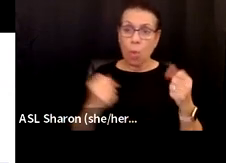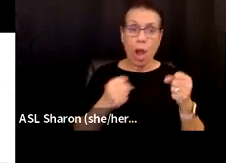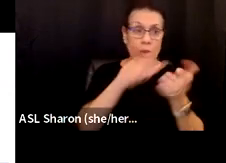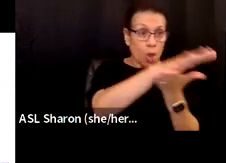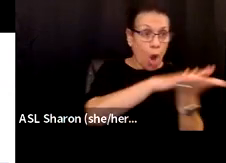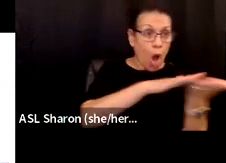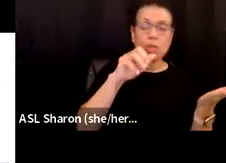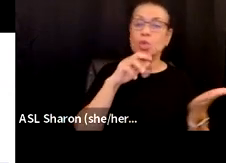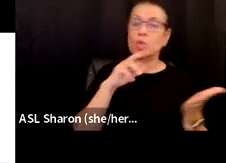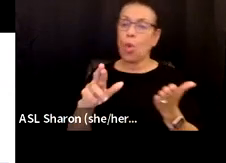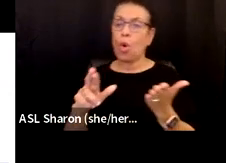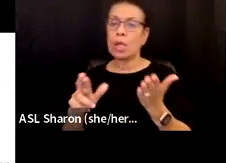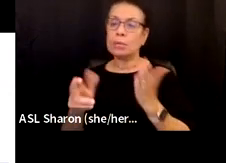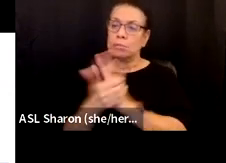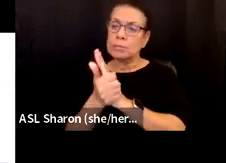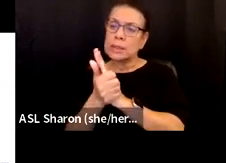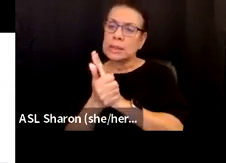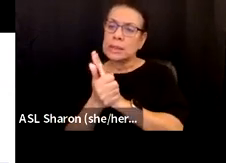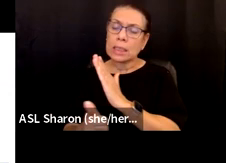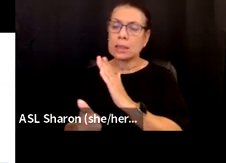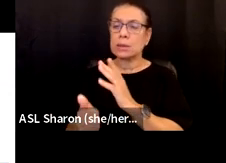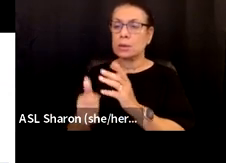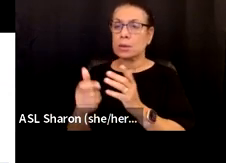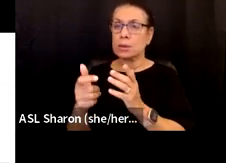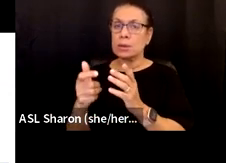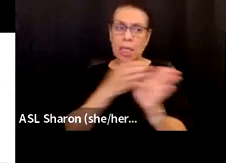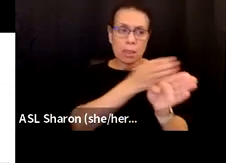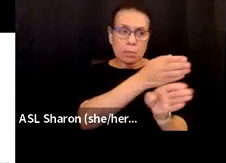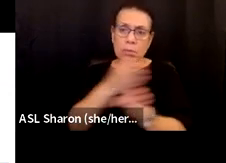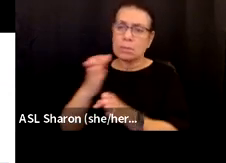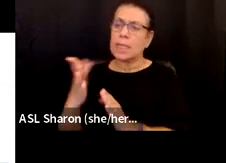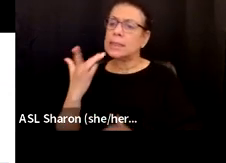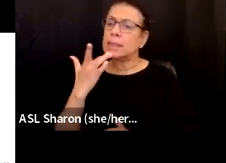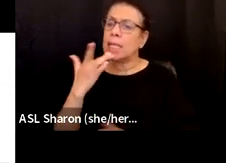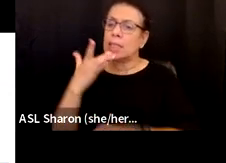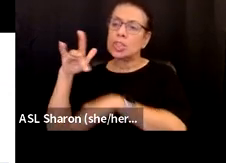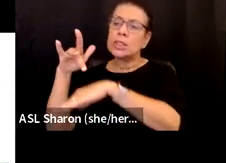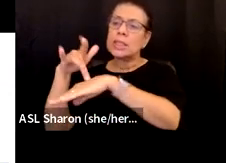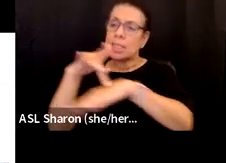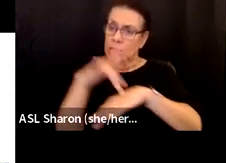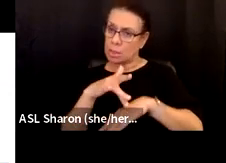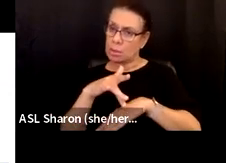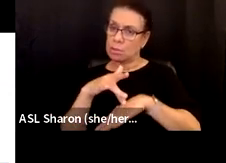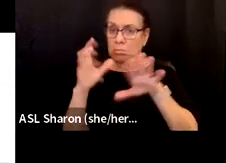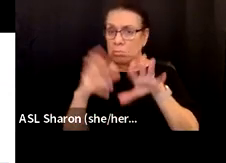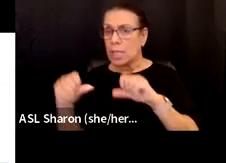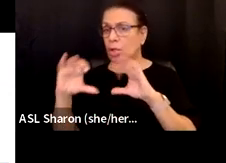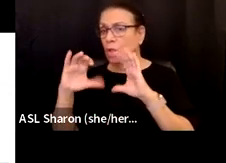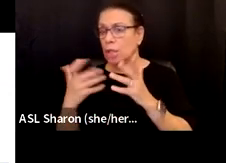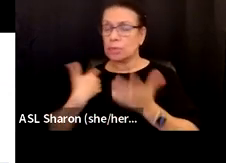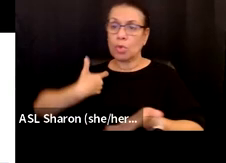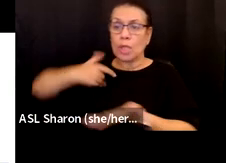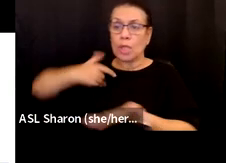even if they decide not to pursue those things as formal careers but they should have opportunities for example to take classes in culinary